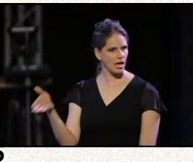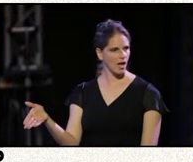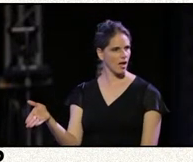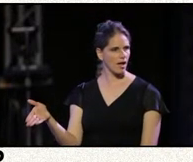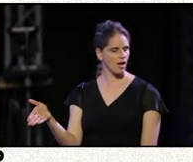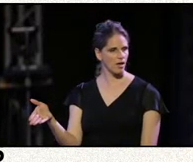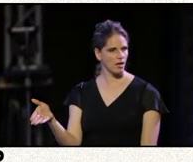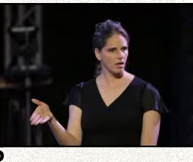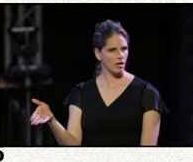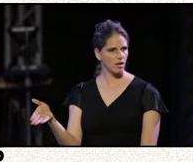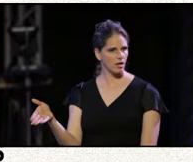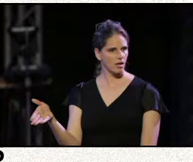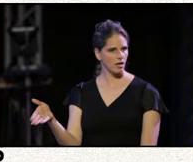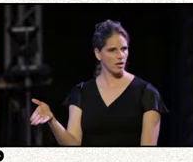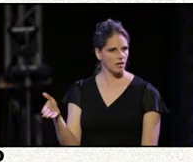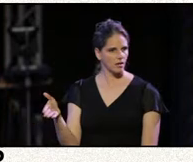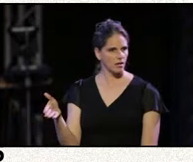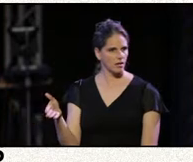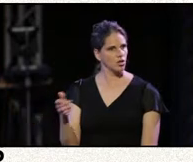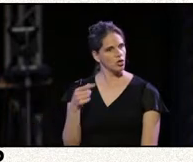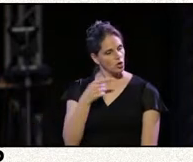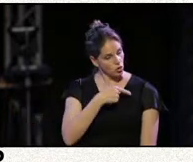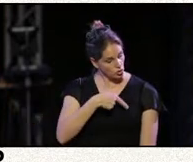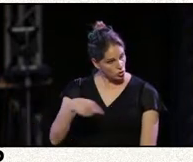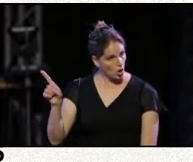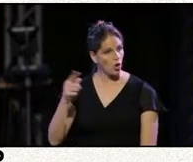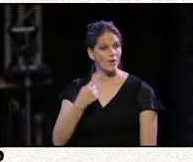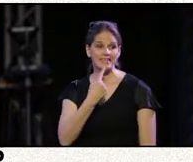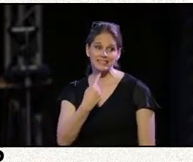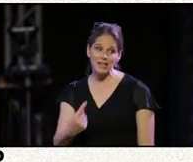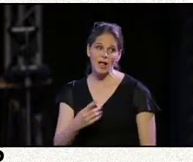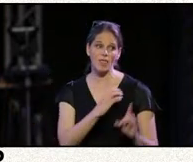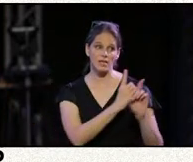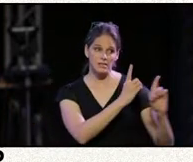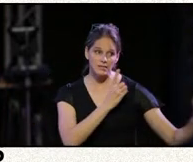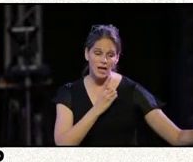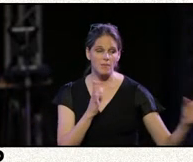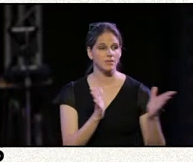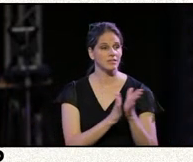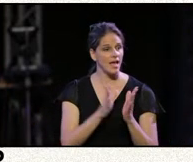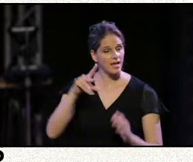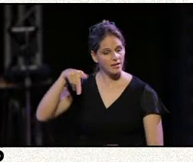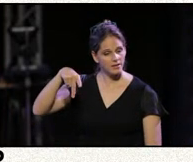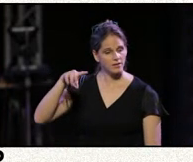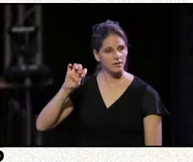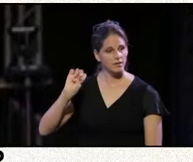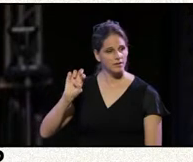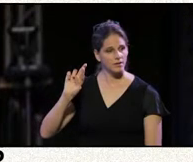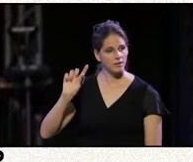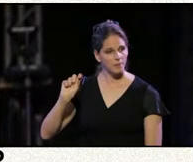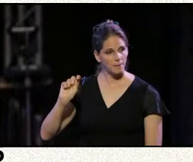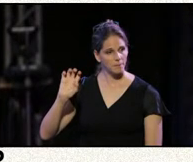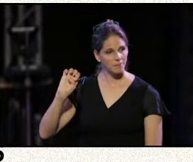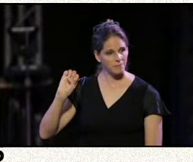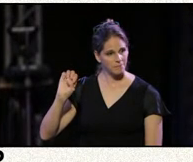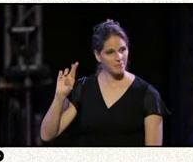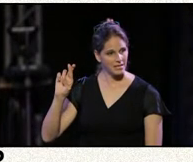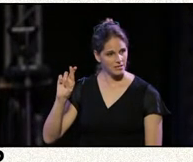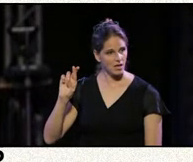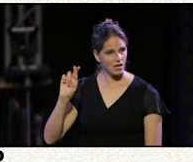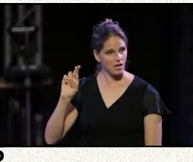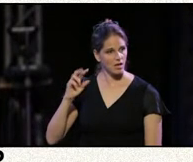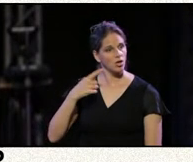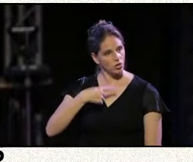here. Go, tell the disciples and Peter, he is going ahead of you into Galilee. There you will see